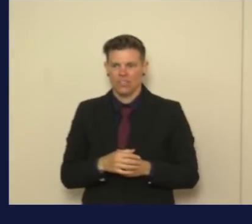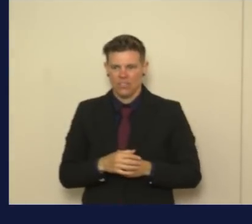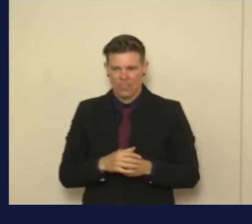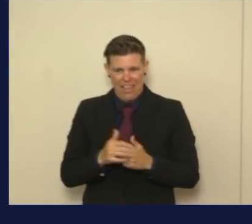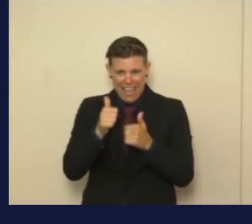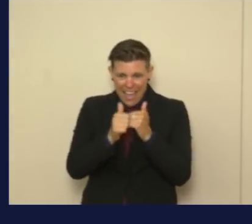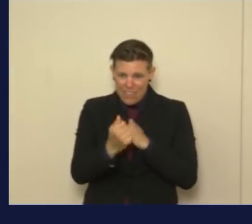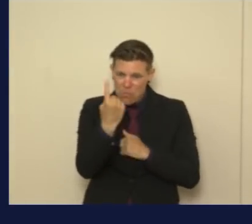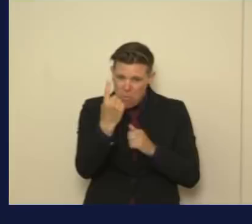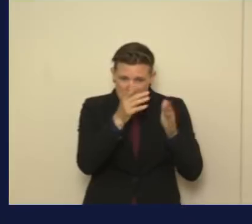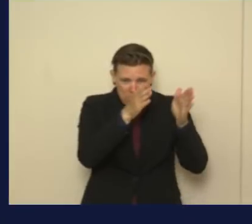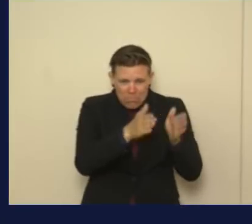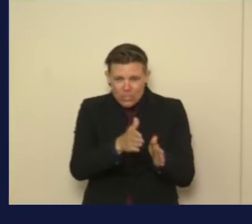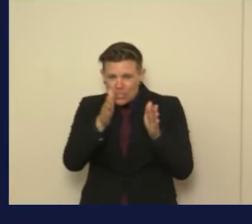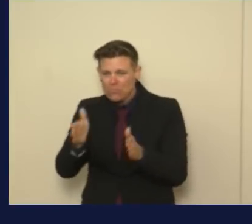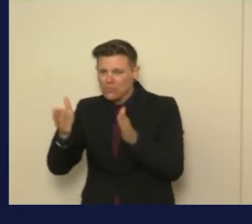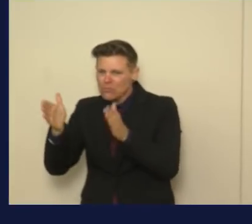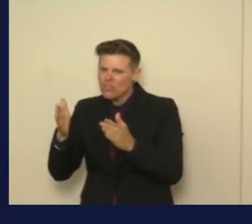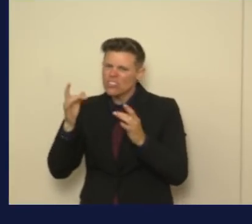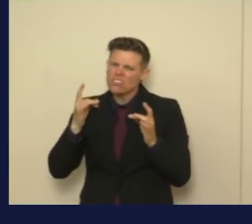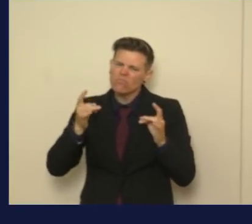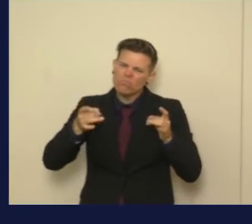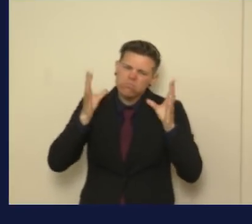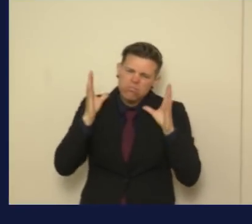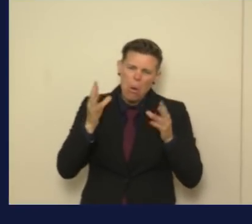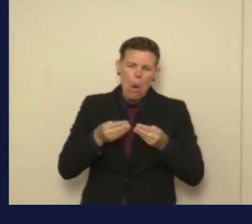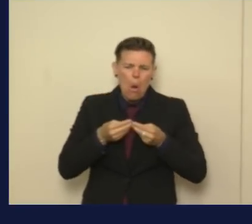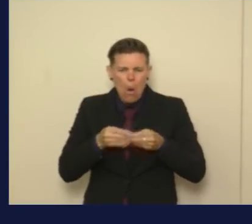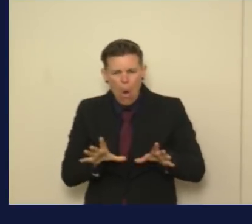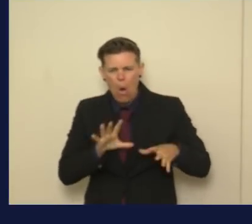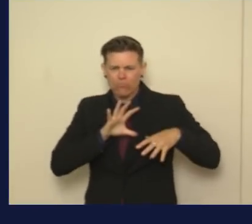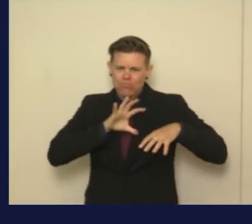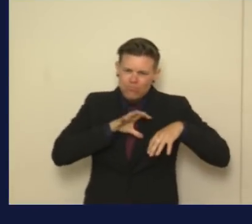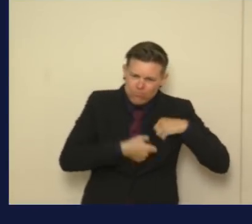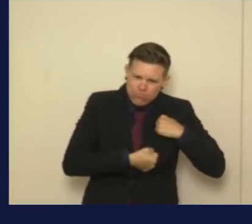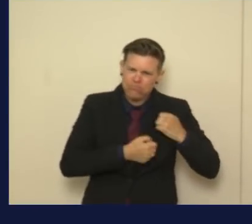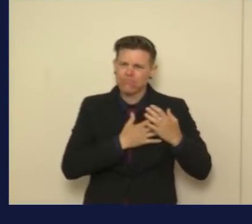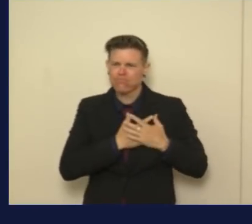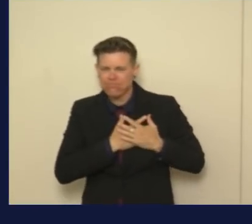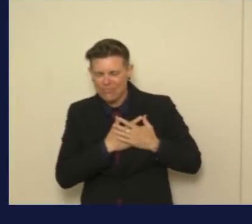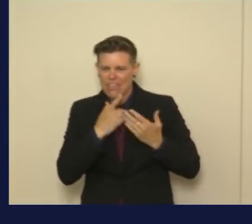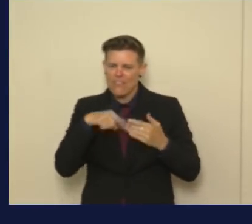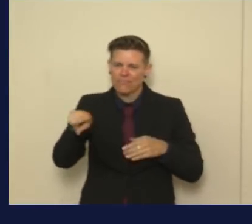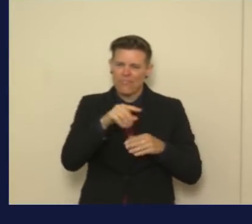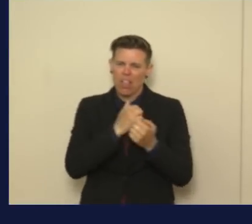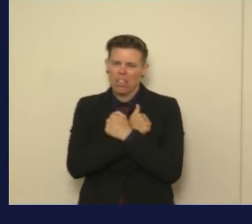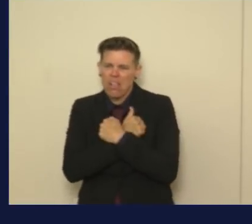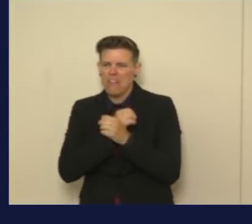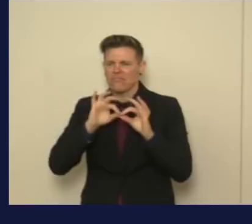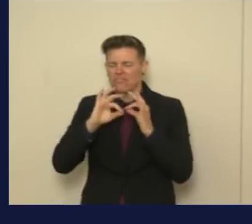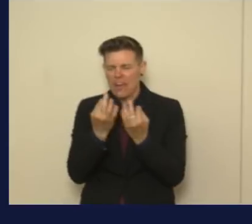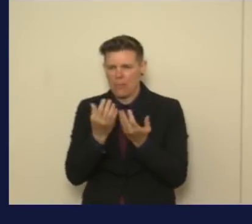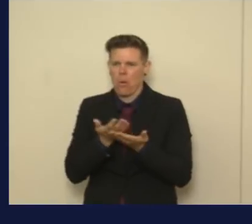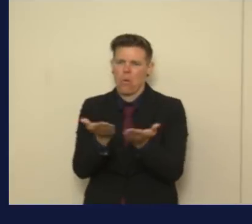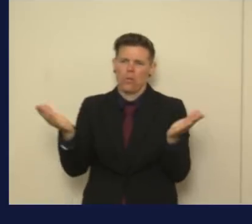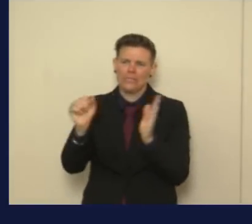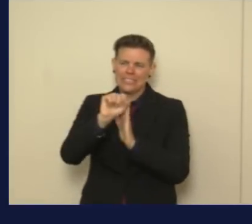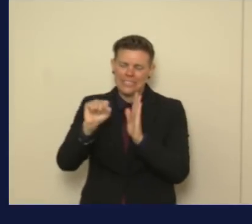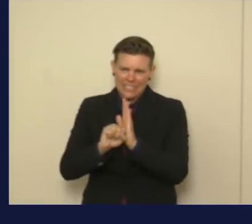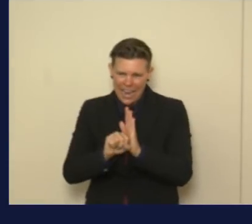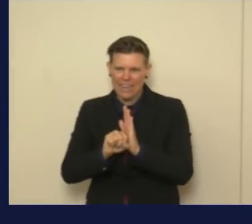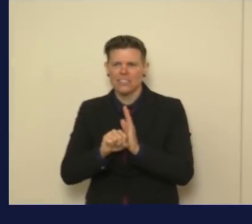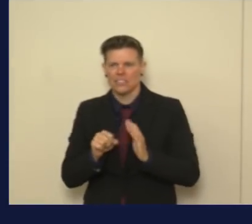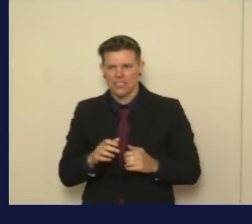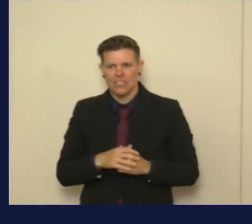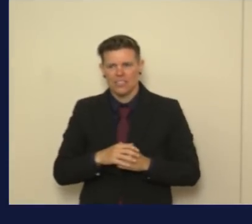an incredible loss to the families and loved ones and to the entire state. And I know that it goes